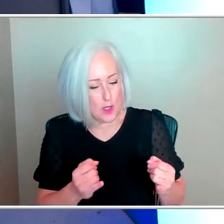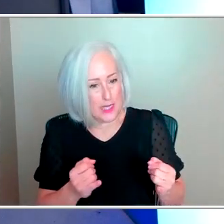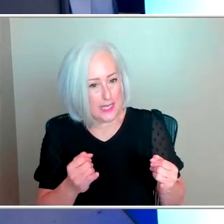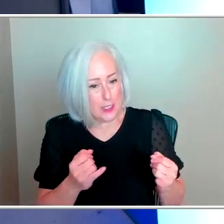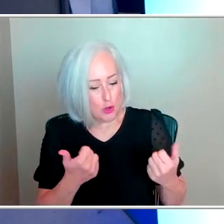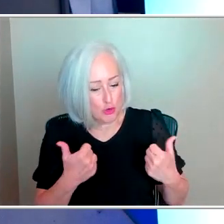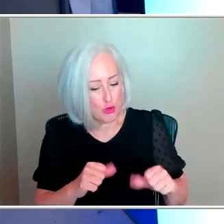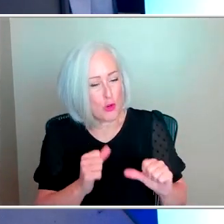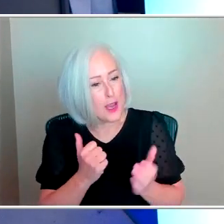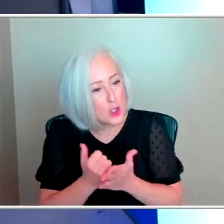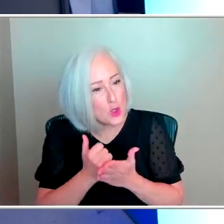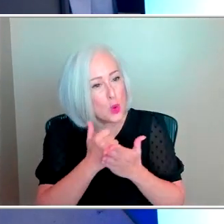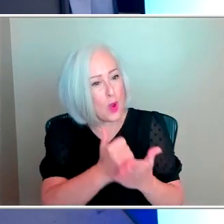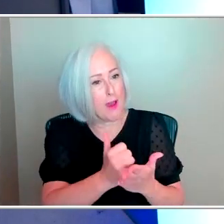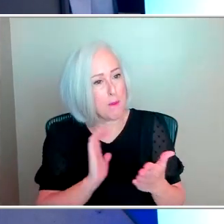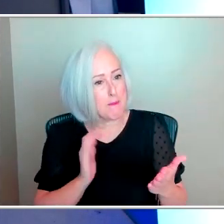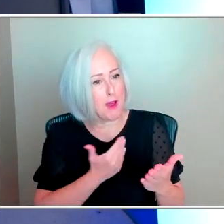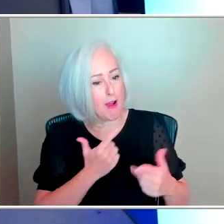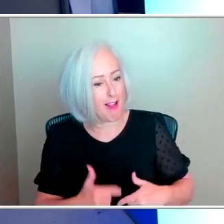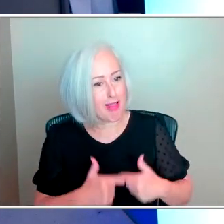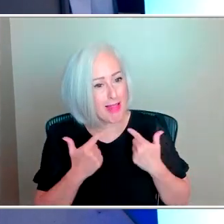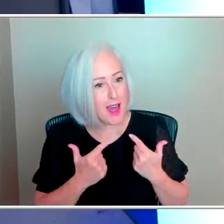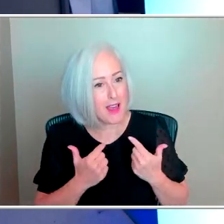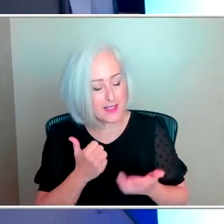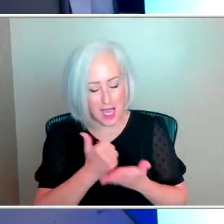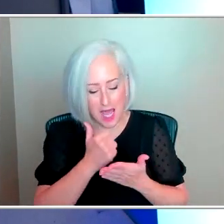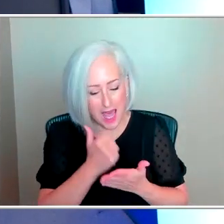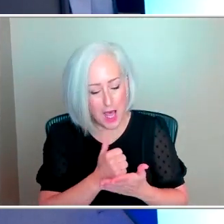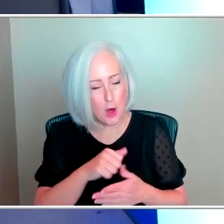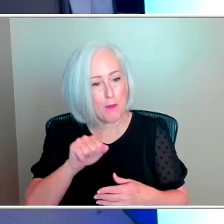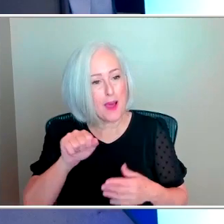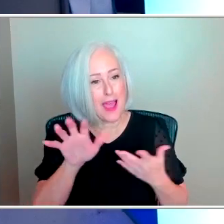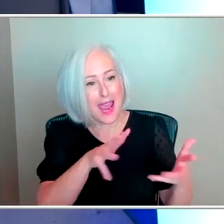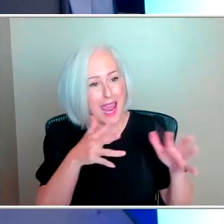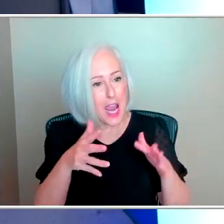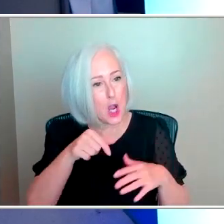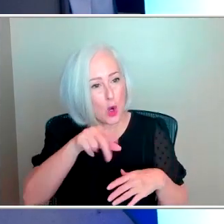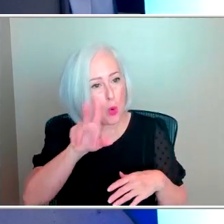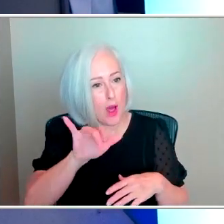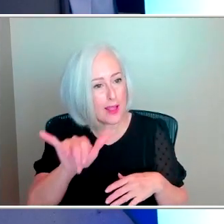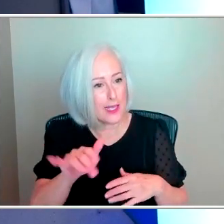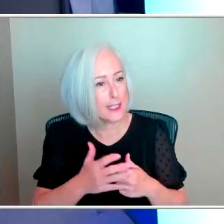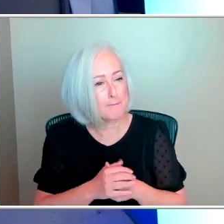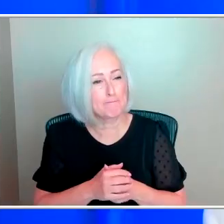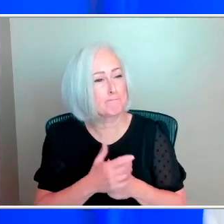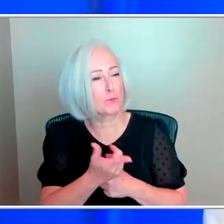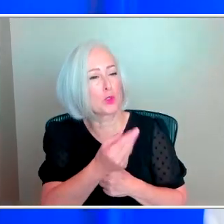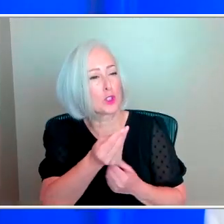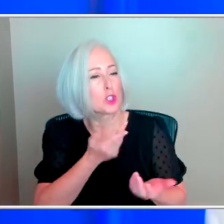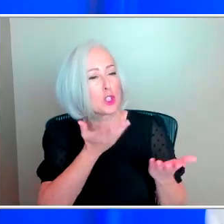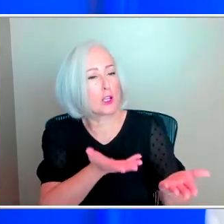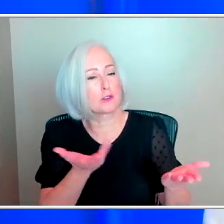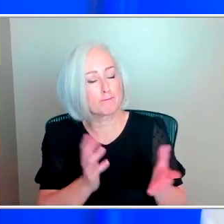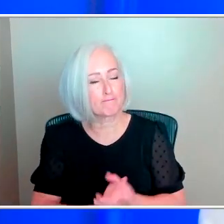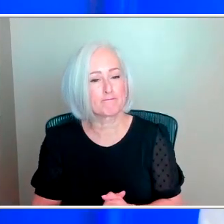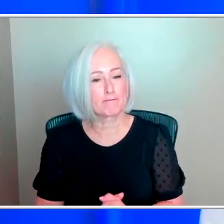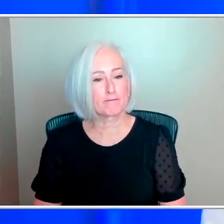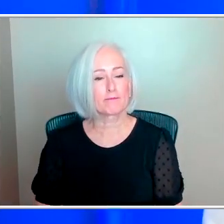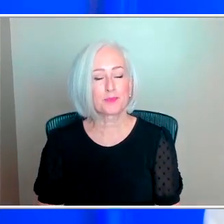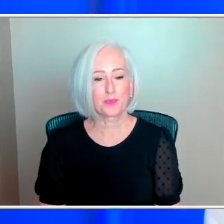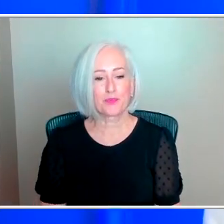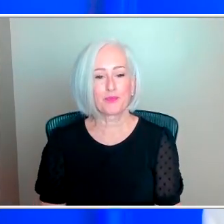help our lungs, help with the air quality? What are some suggestions or tips do you have? Well, first of